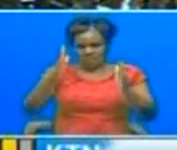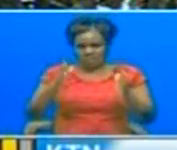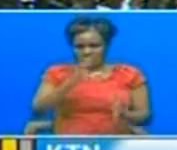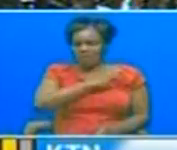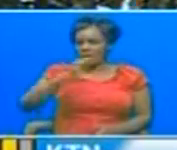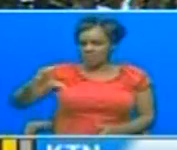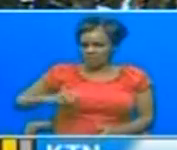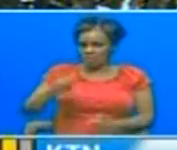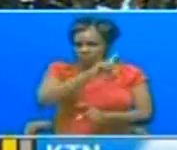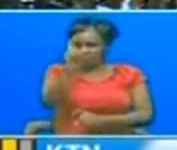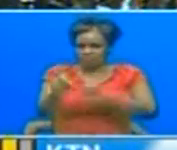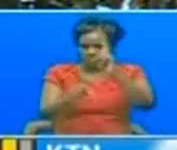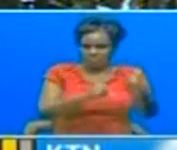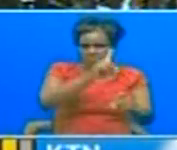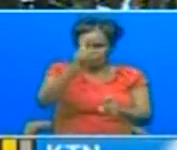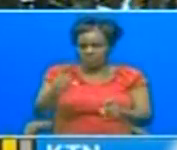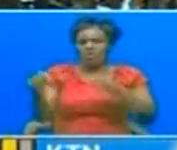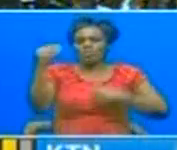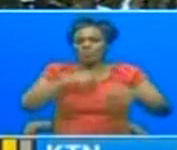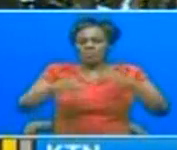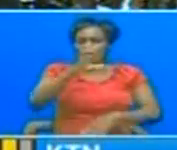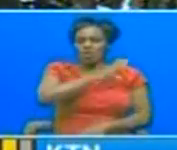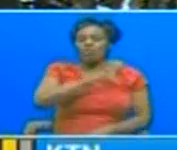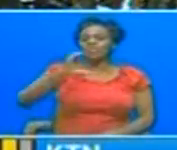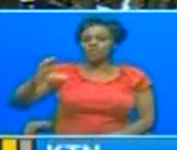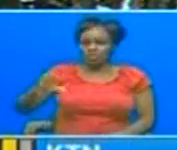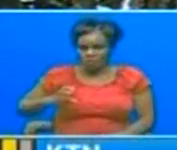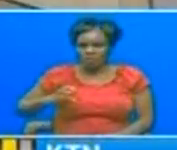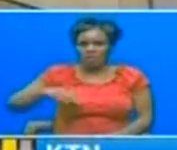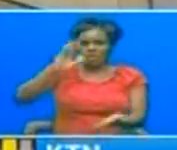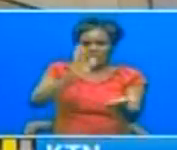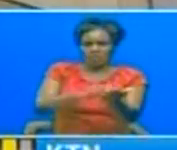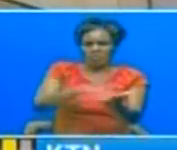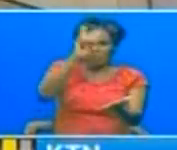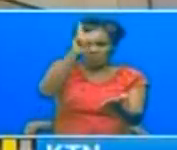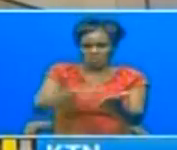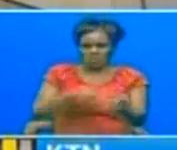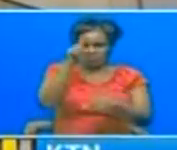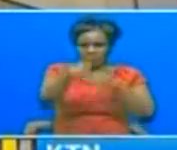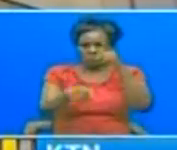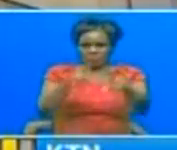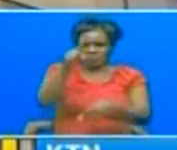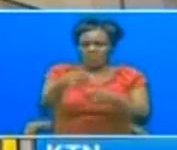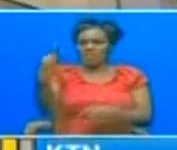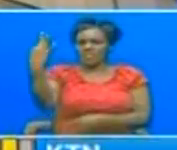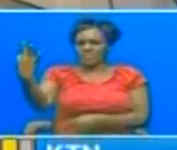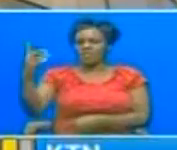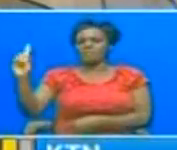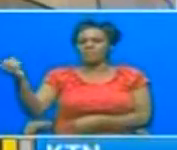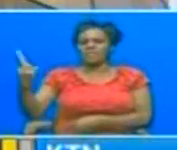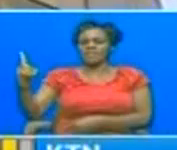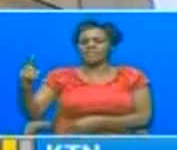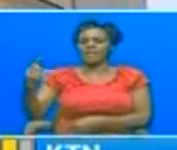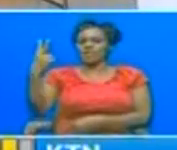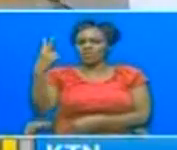grilled as it emerged that the Ethics and Anti-Corruption Commission has recommended charges against three cabinet secretaries, two